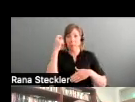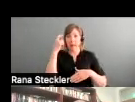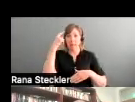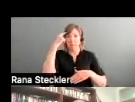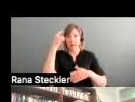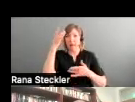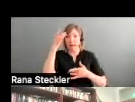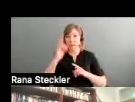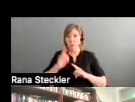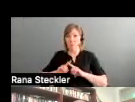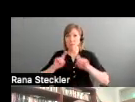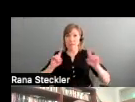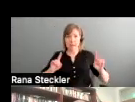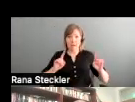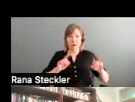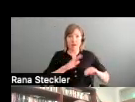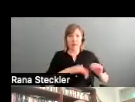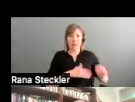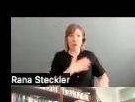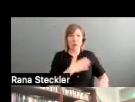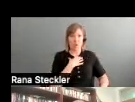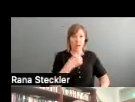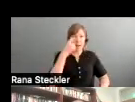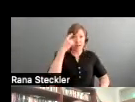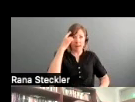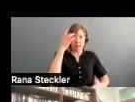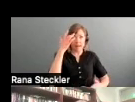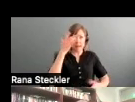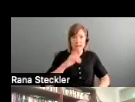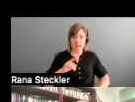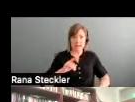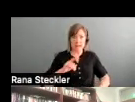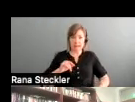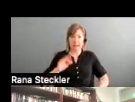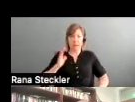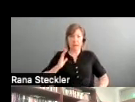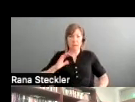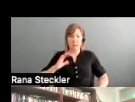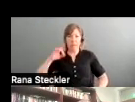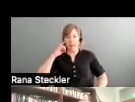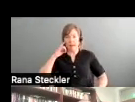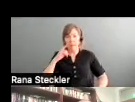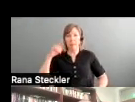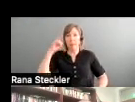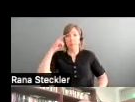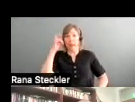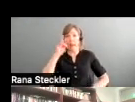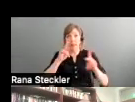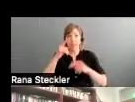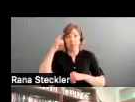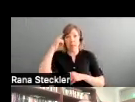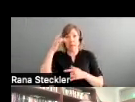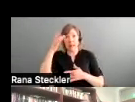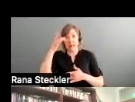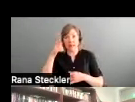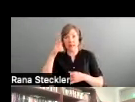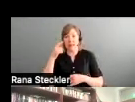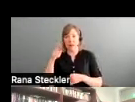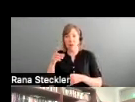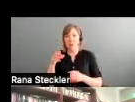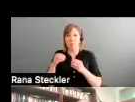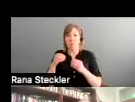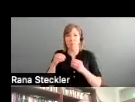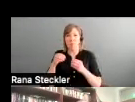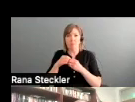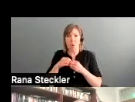was different from a white mental illness. And in fact, mentally ill Black people were thought to be more